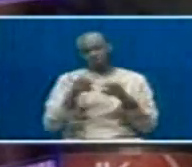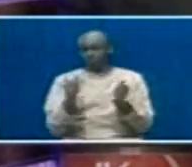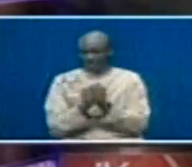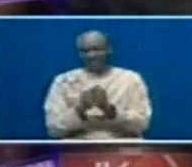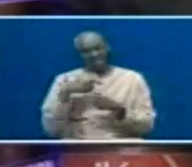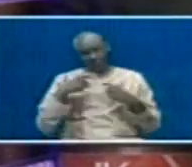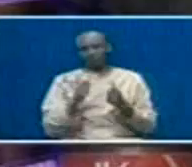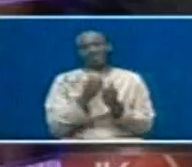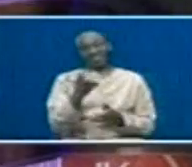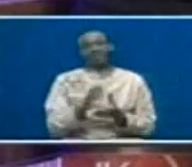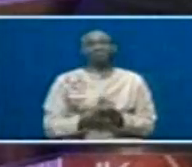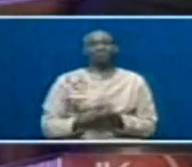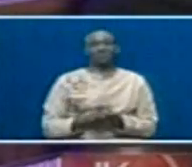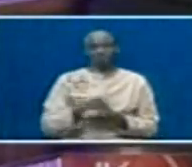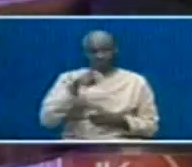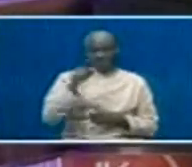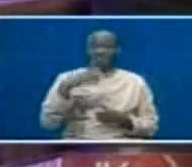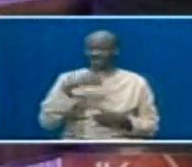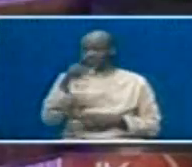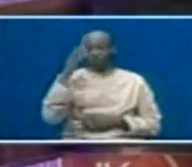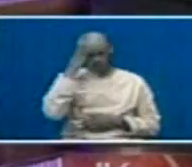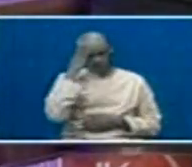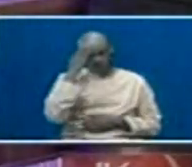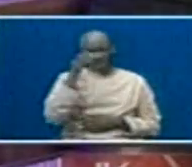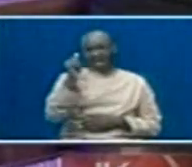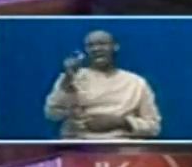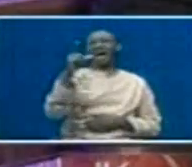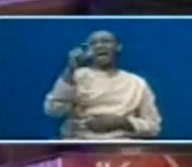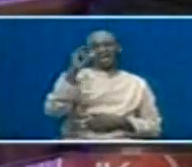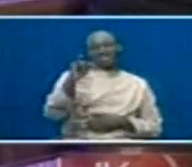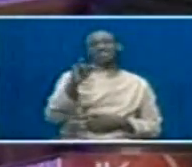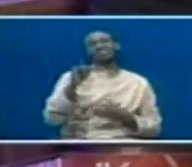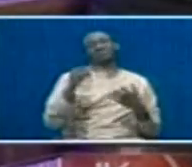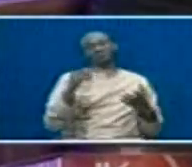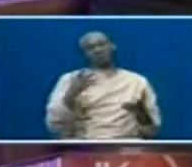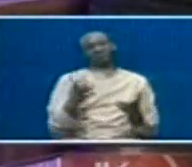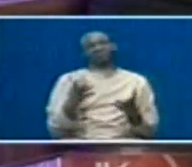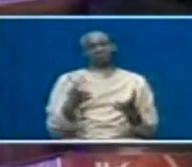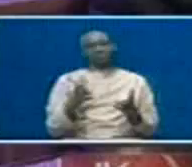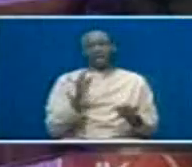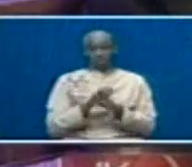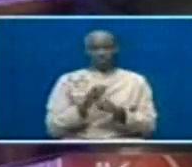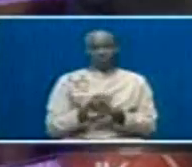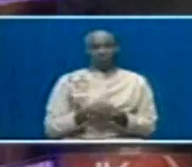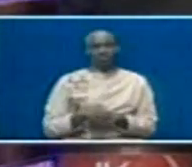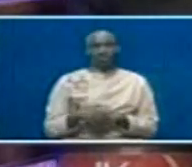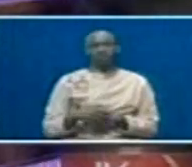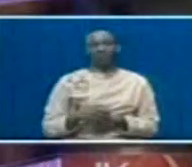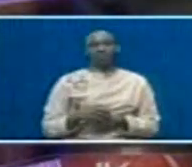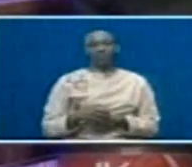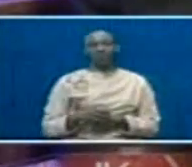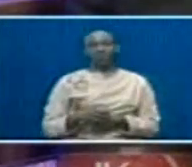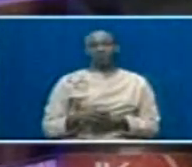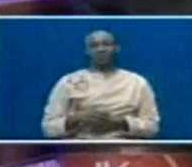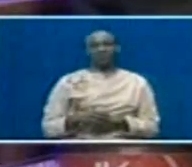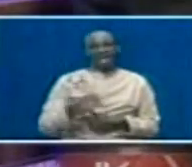England. So these are the guys who knew Ali well. You was telling me I think a